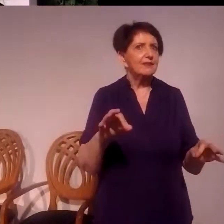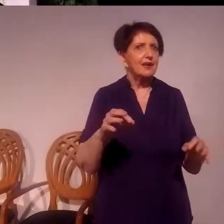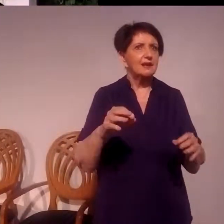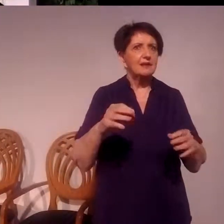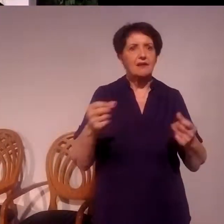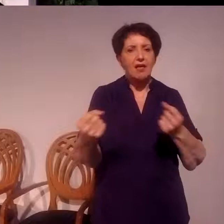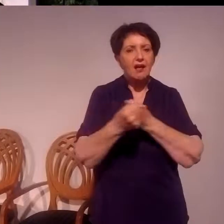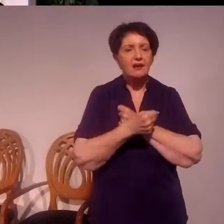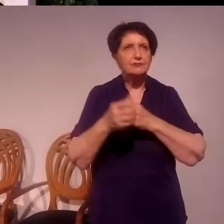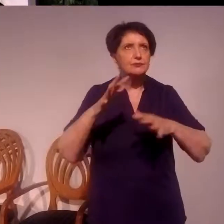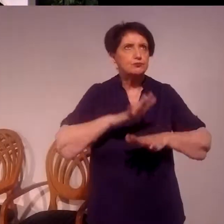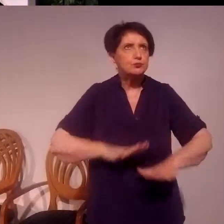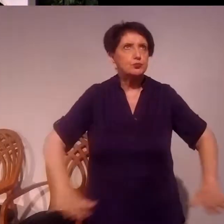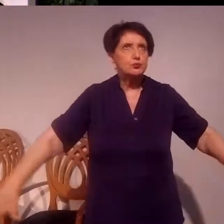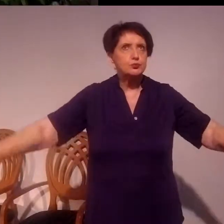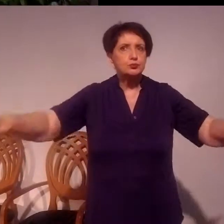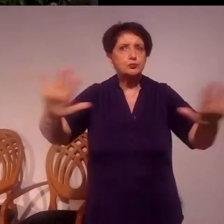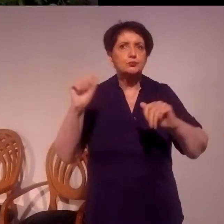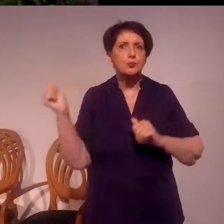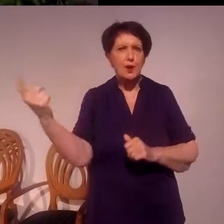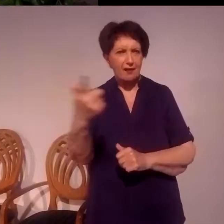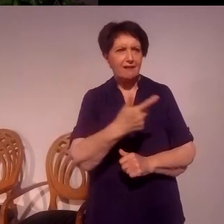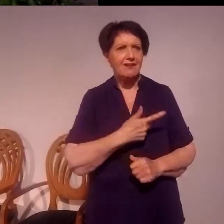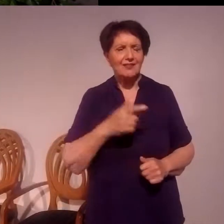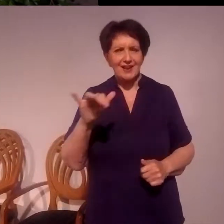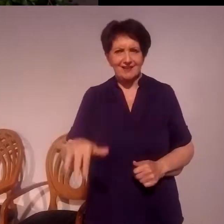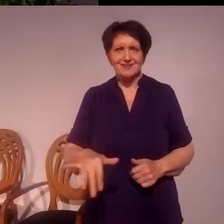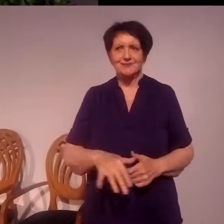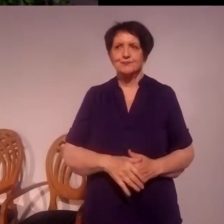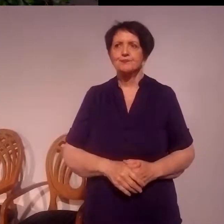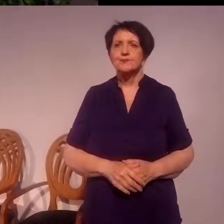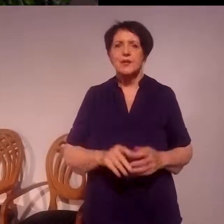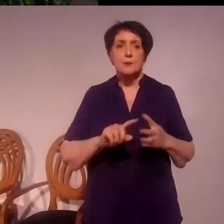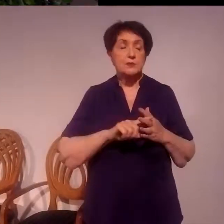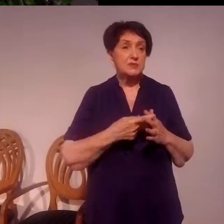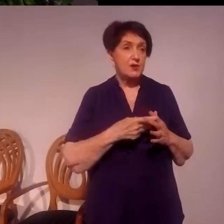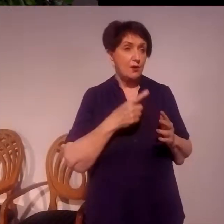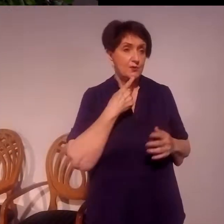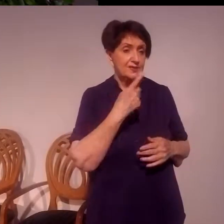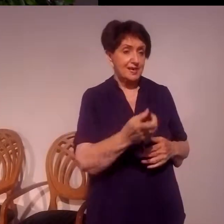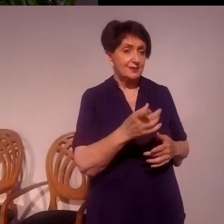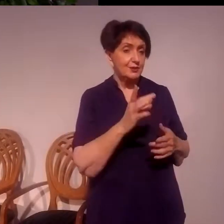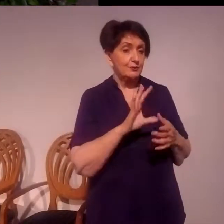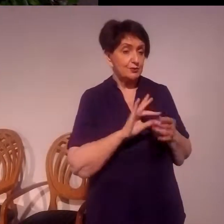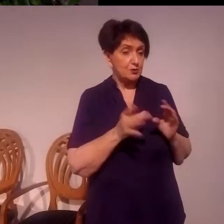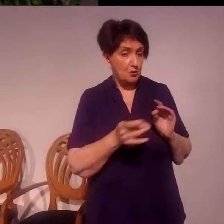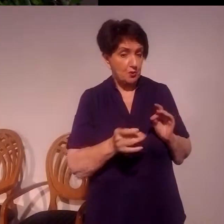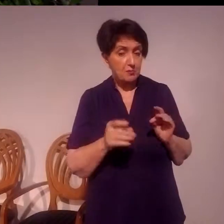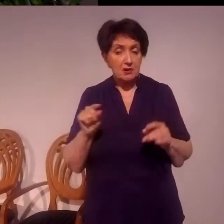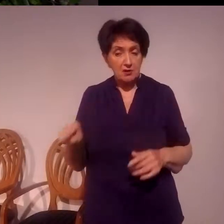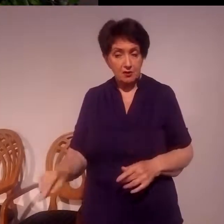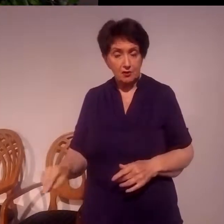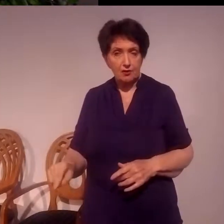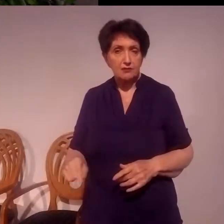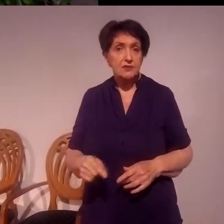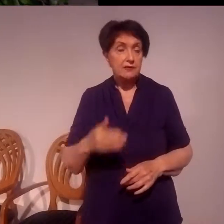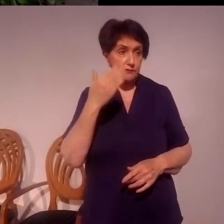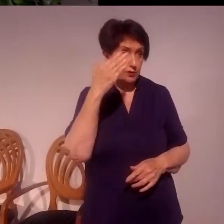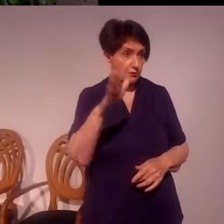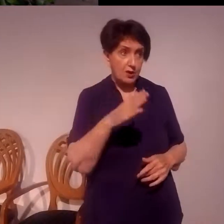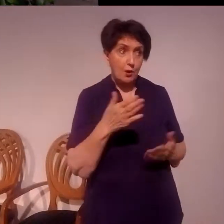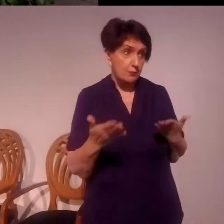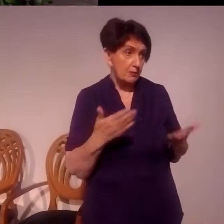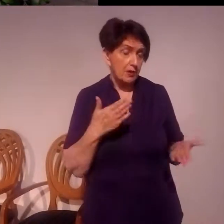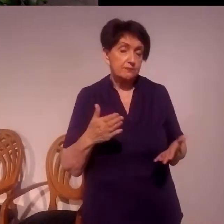boundless love that we all are. And so I want to start with telling you a little bit about her, if you don't know, because she is